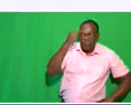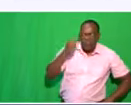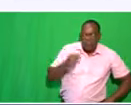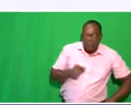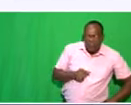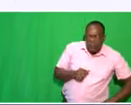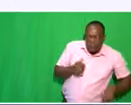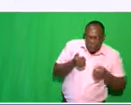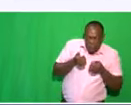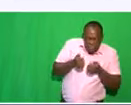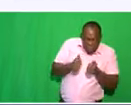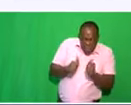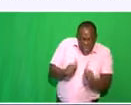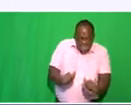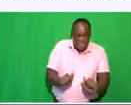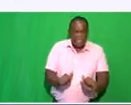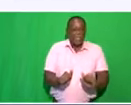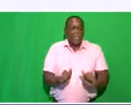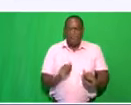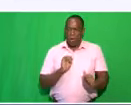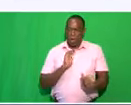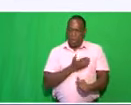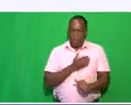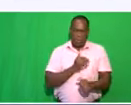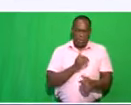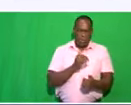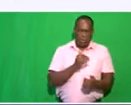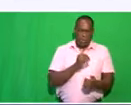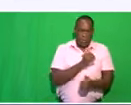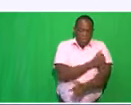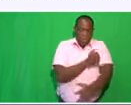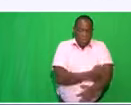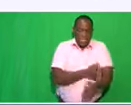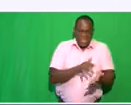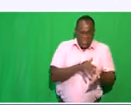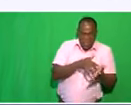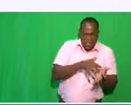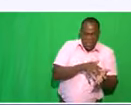relates to the administering of education in their schools.